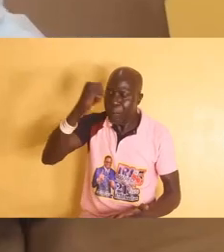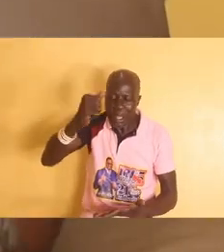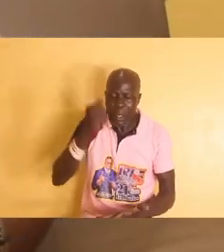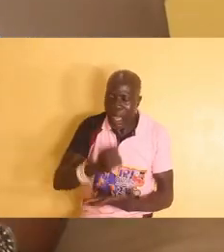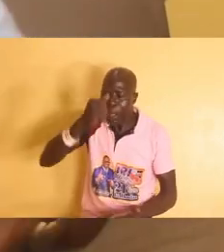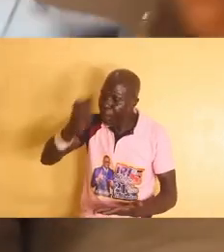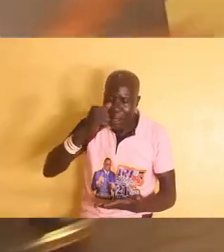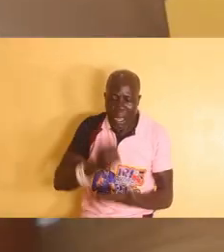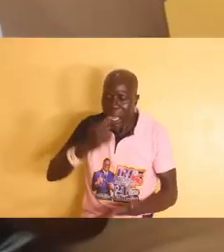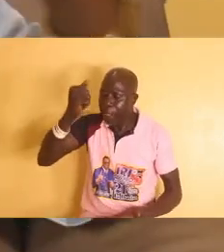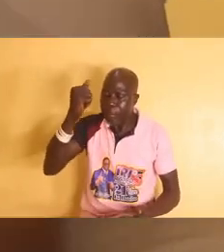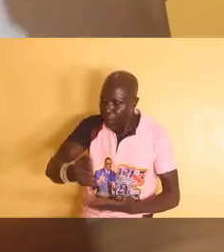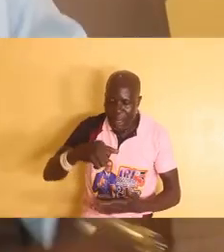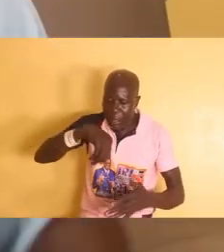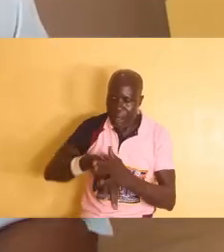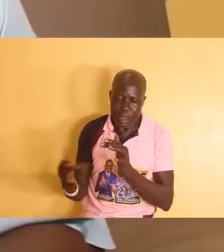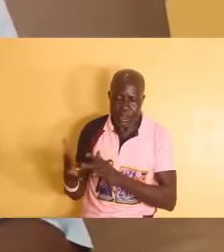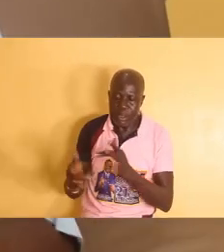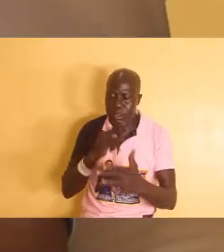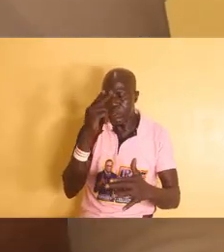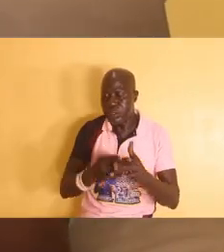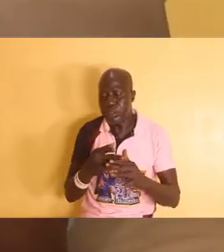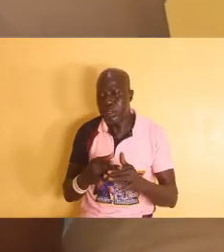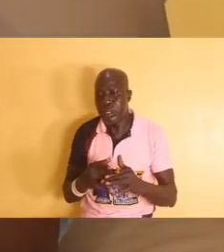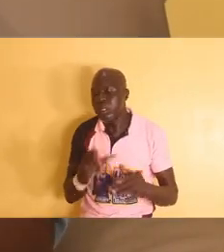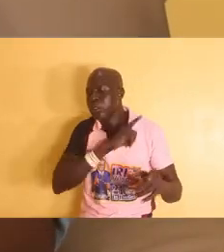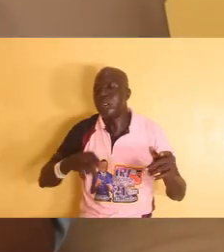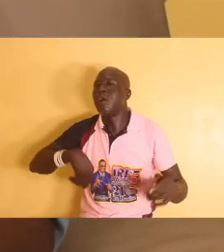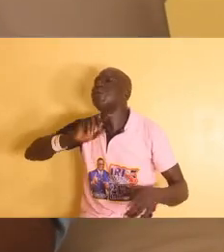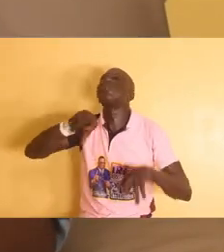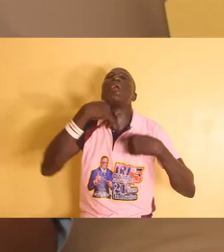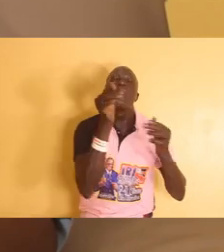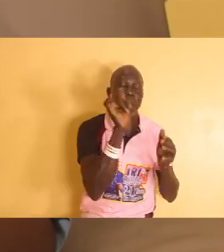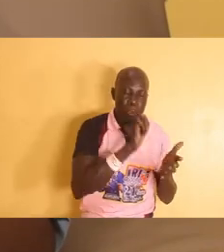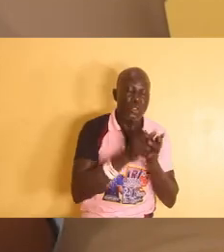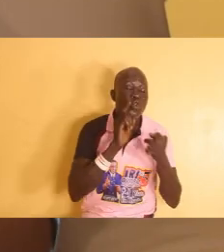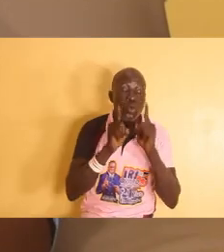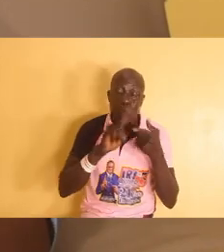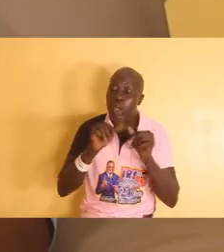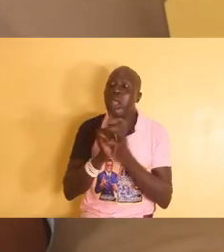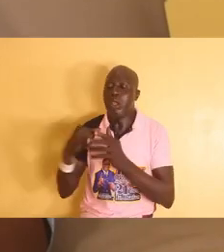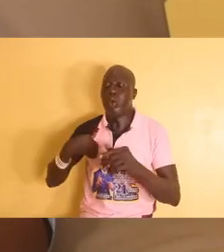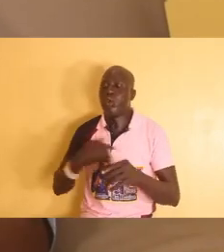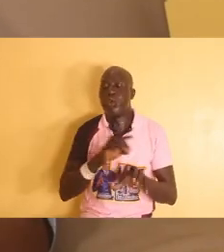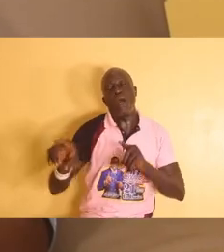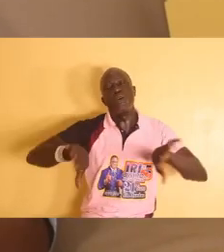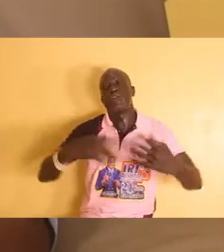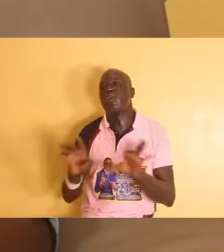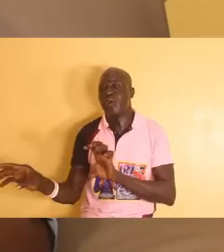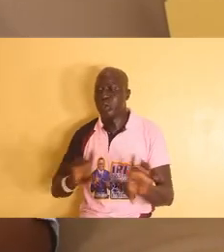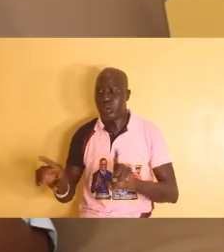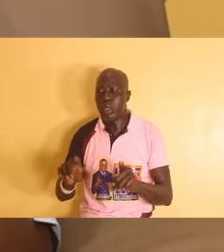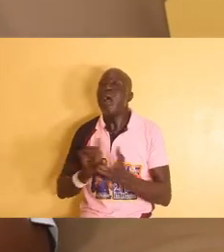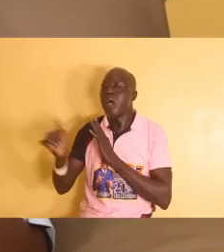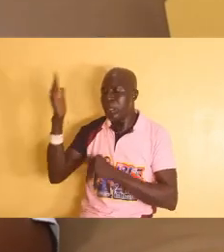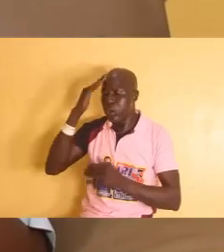Is that as possible? to me. And do the same as God has spoken to